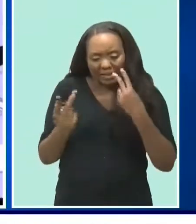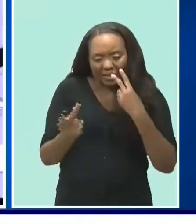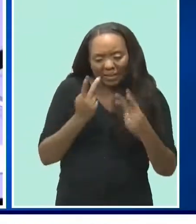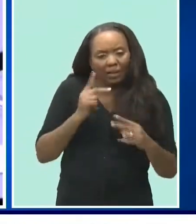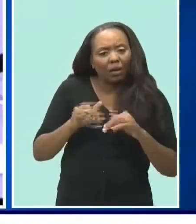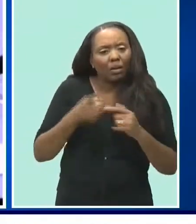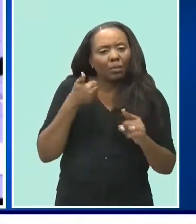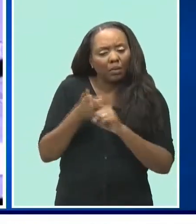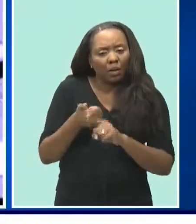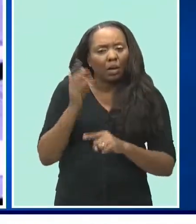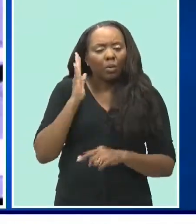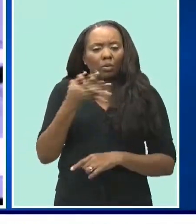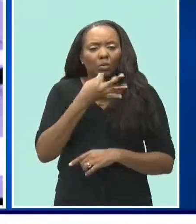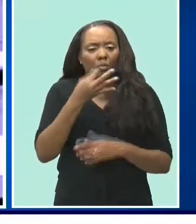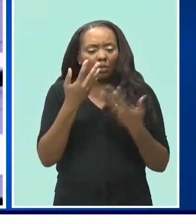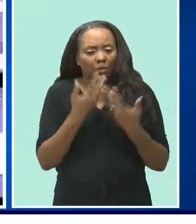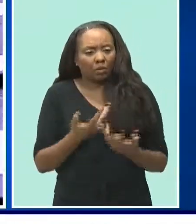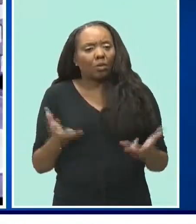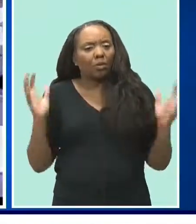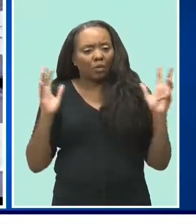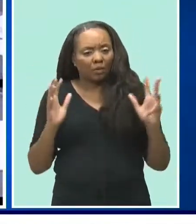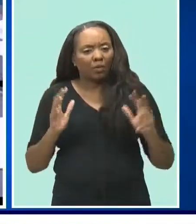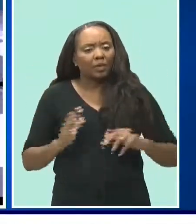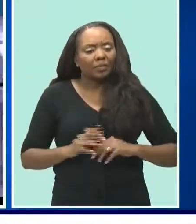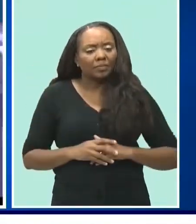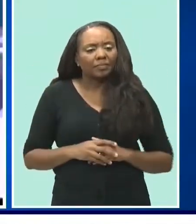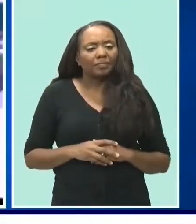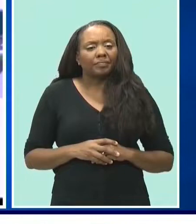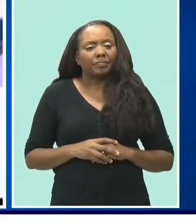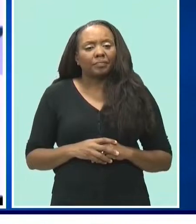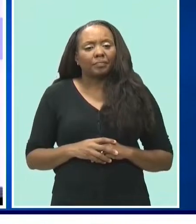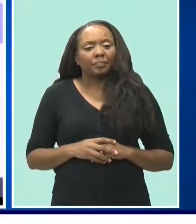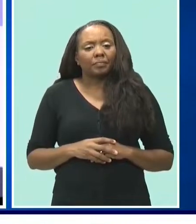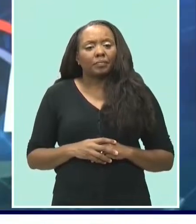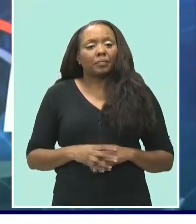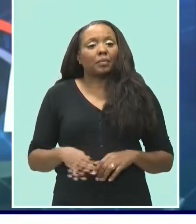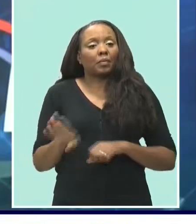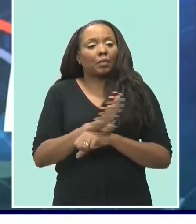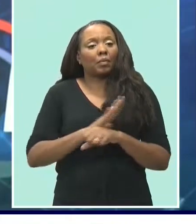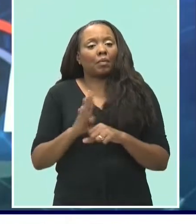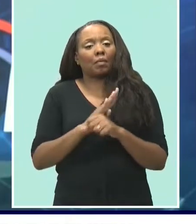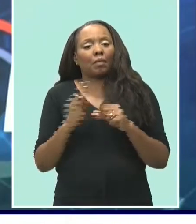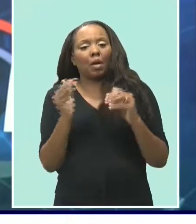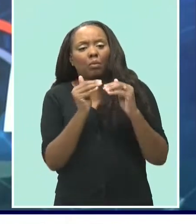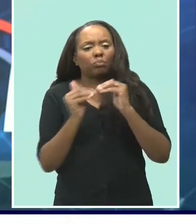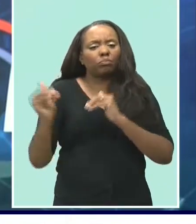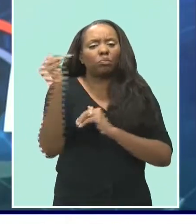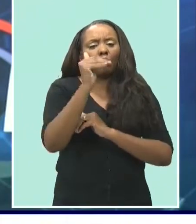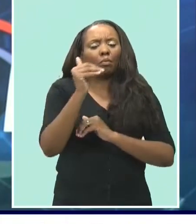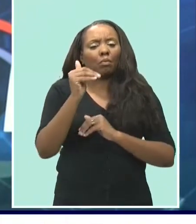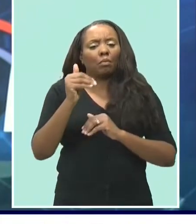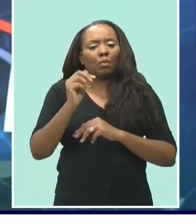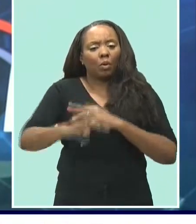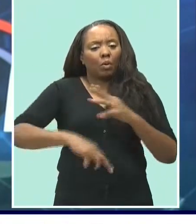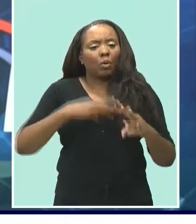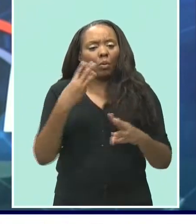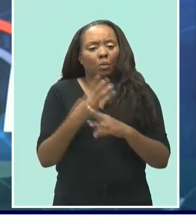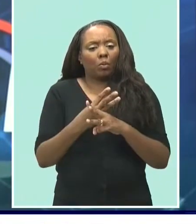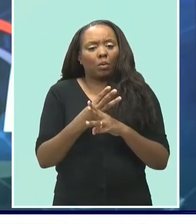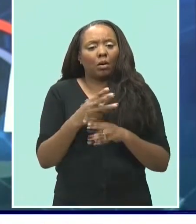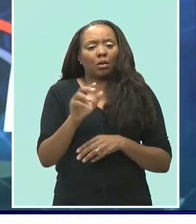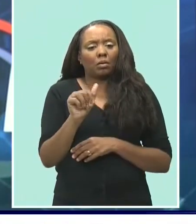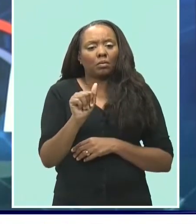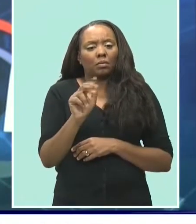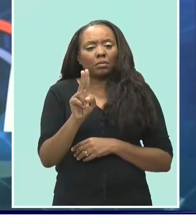be completed shortly. Kishmar Senjis, CBC News. Thanks, Kishmar. Well, Barbados surpassed